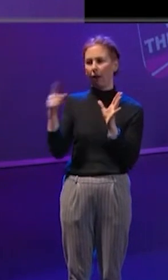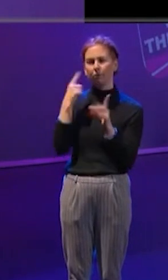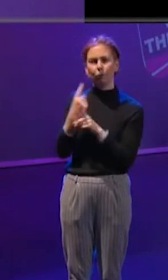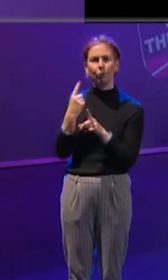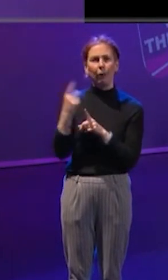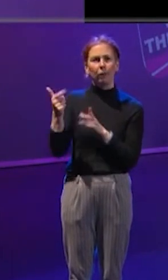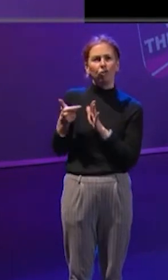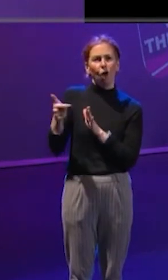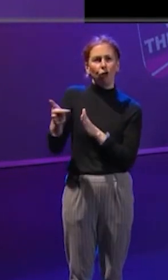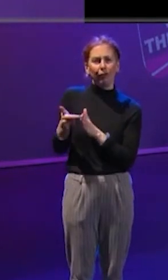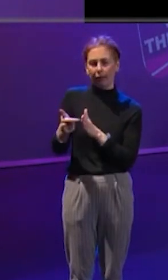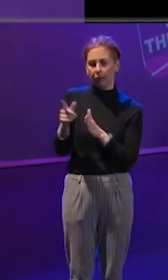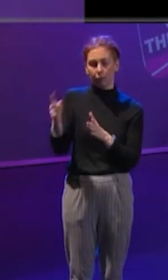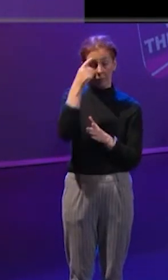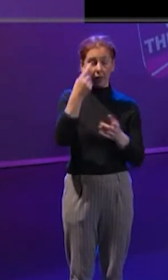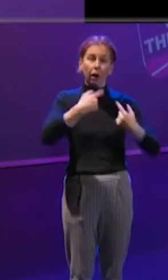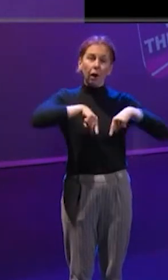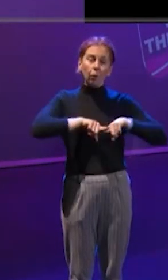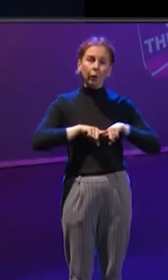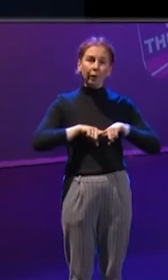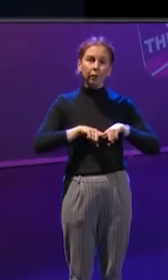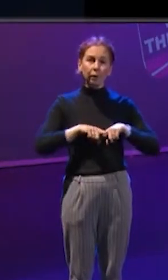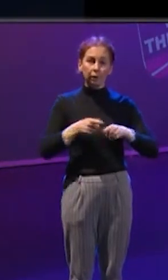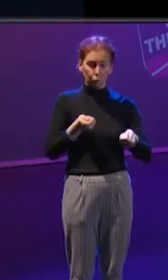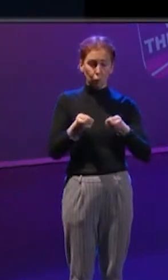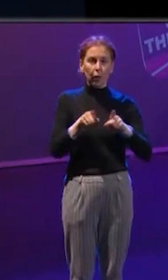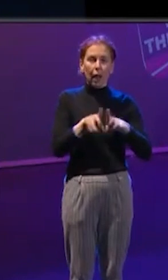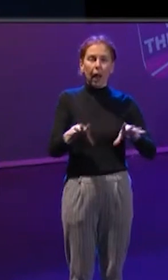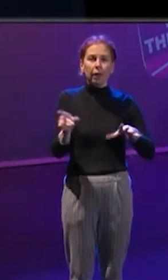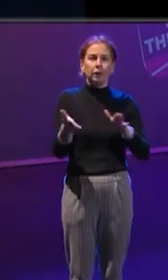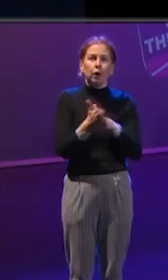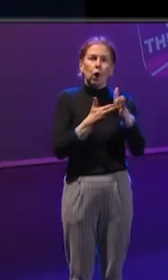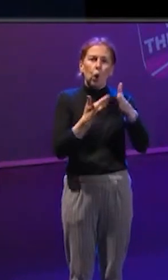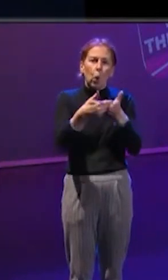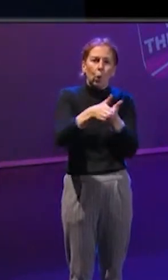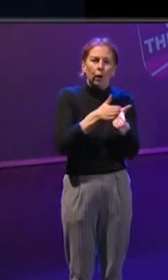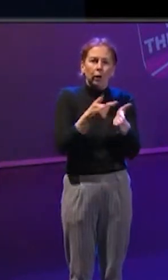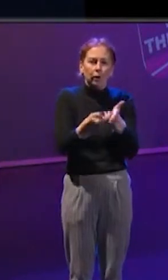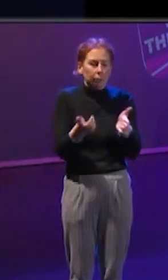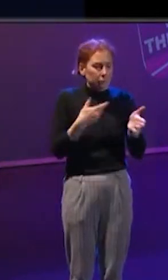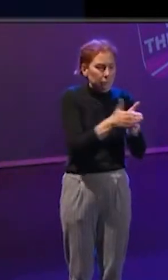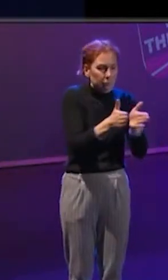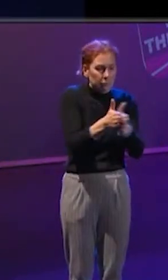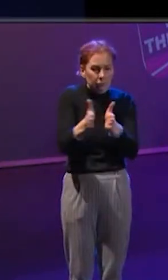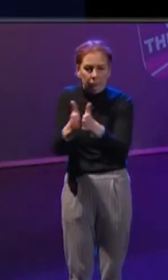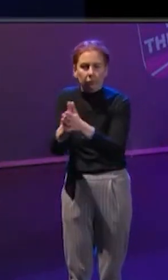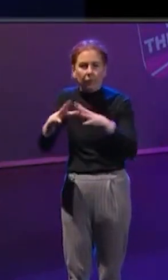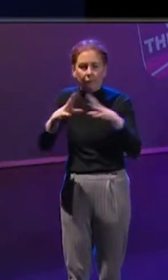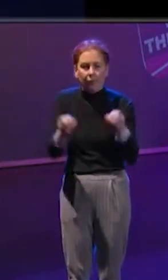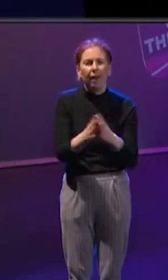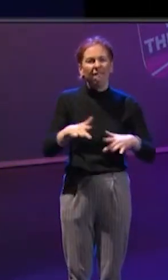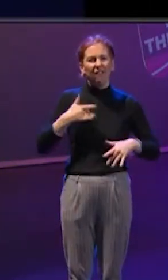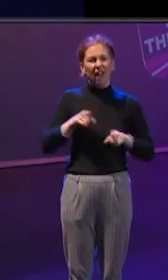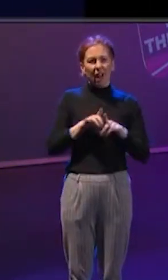you end up being the glue that sort of binds everything together. And it often means that I often feel like I'm a jack of all trades, master of none, in